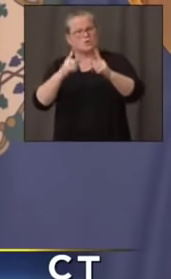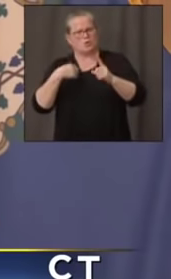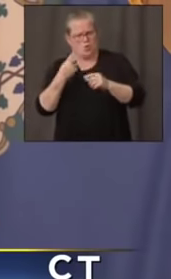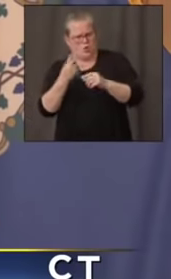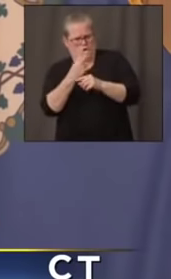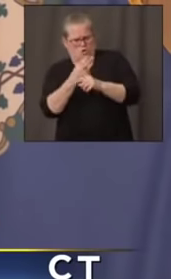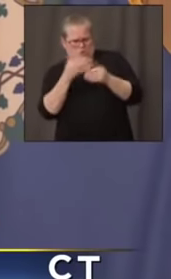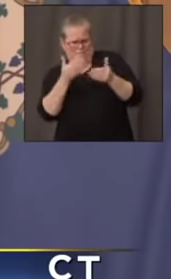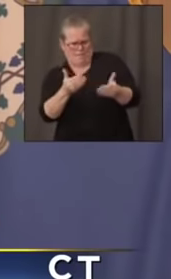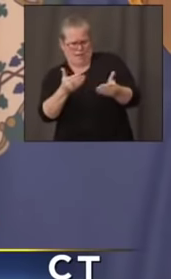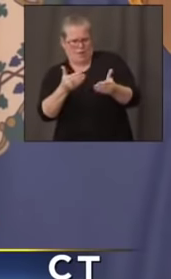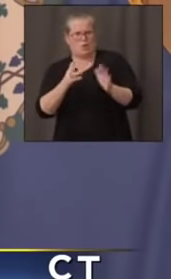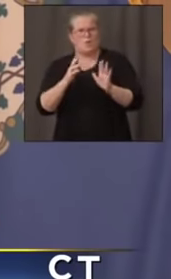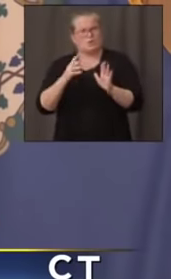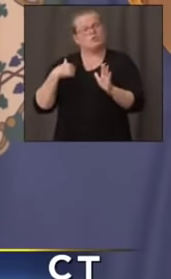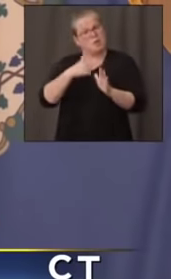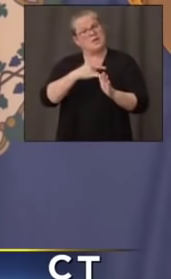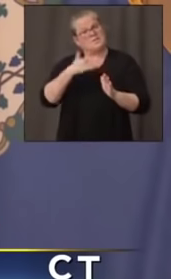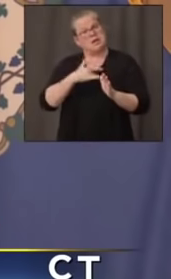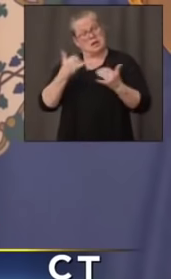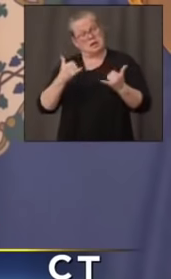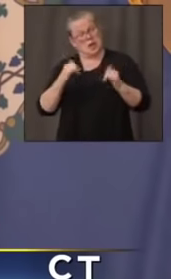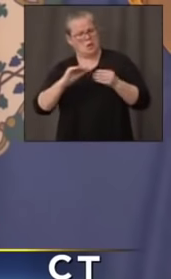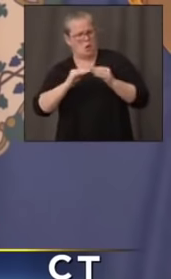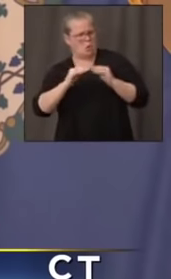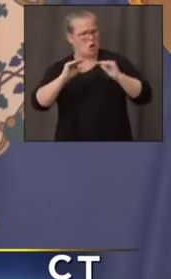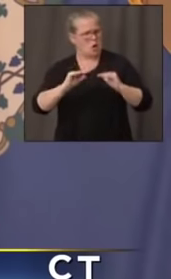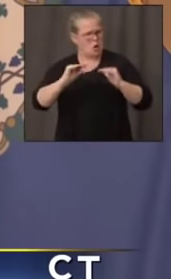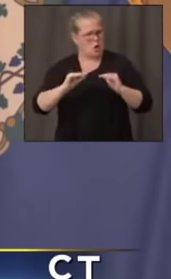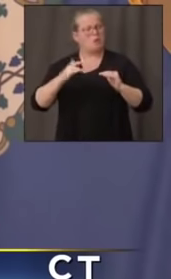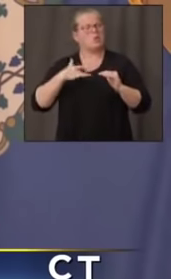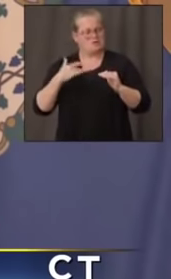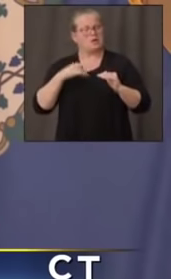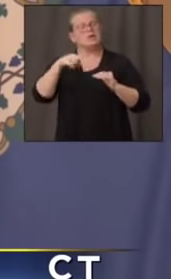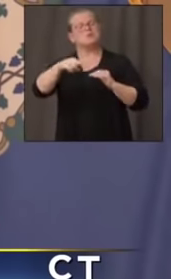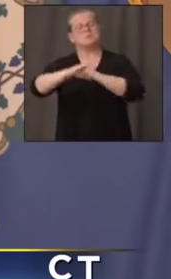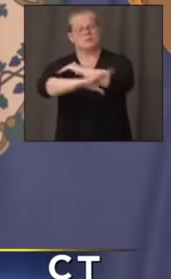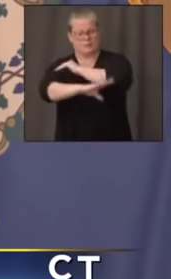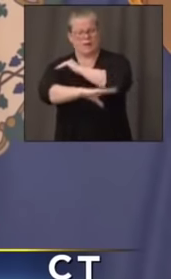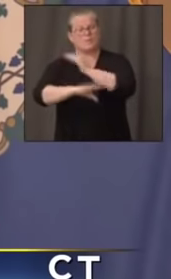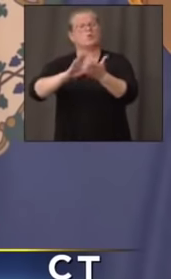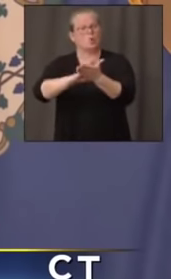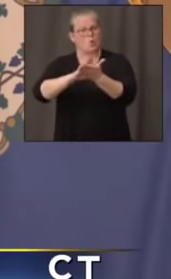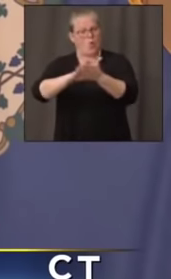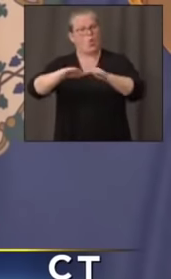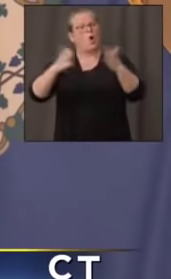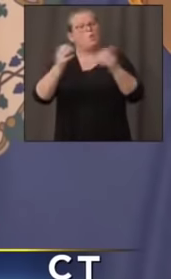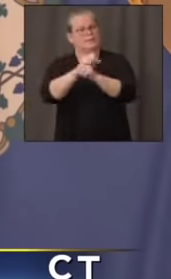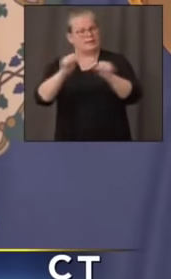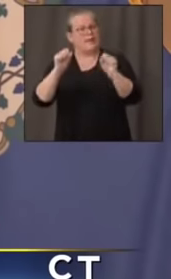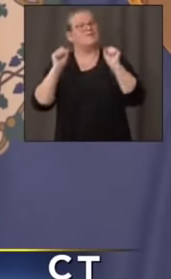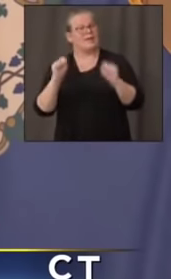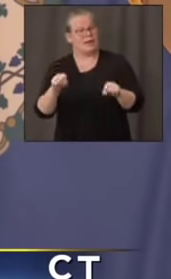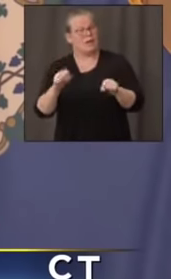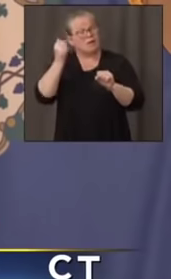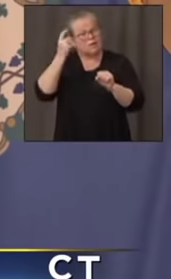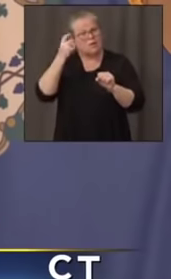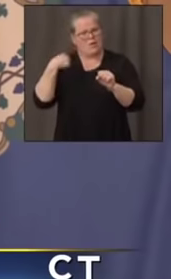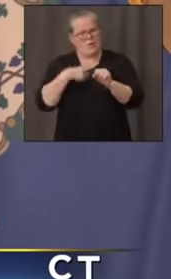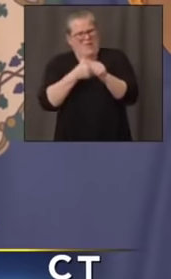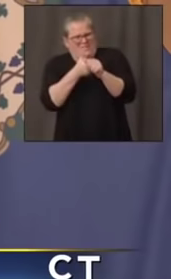open up our schools safely in early September. We're doing this based upon the metrics,